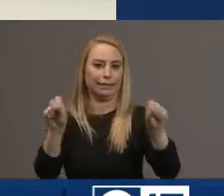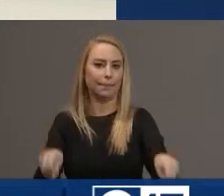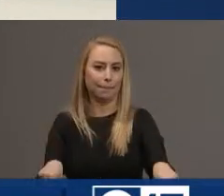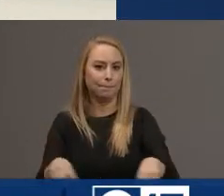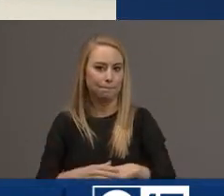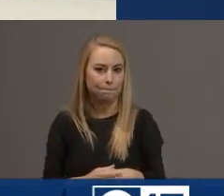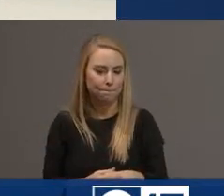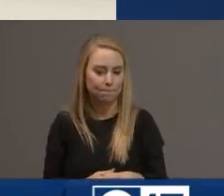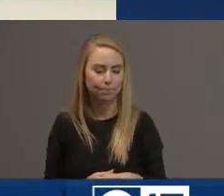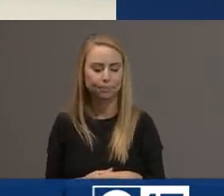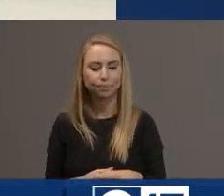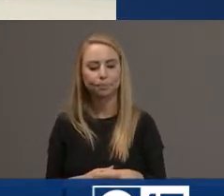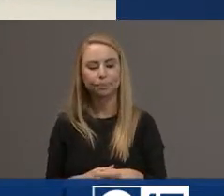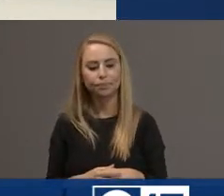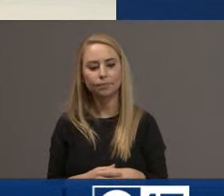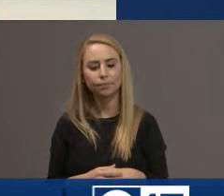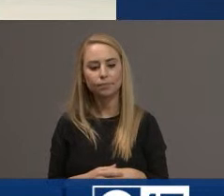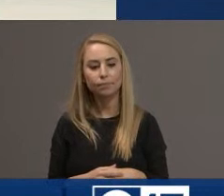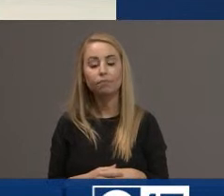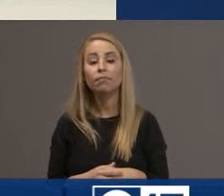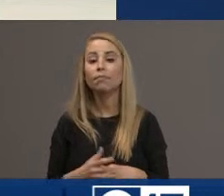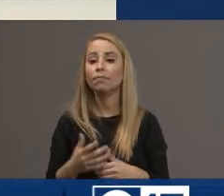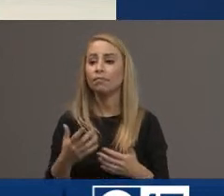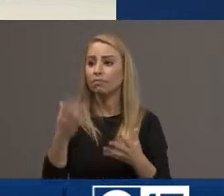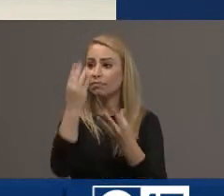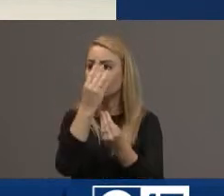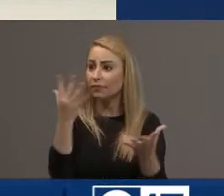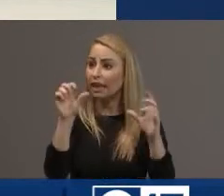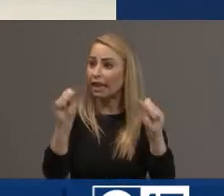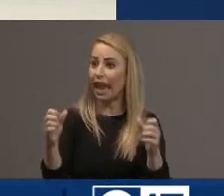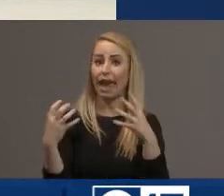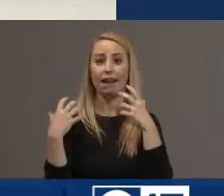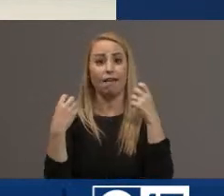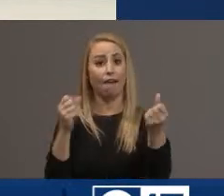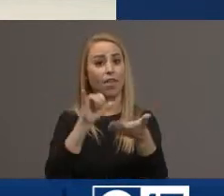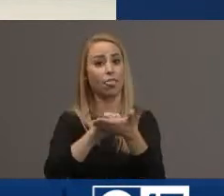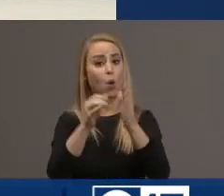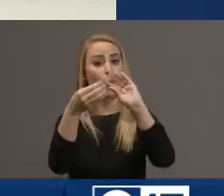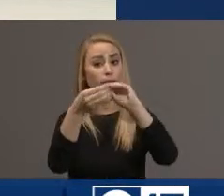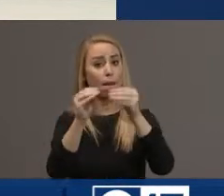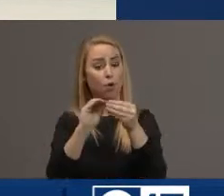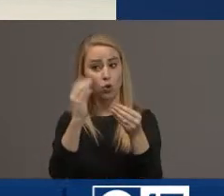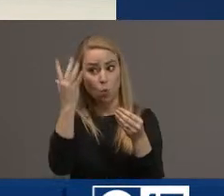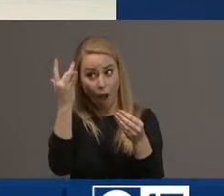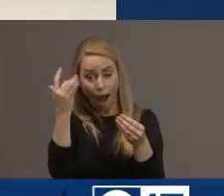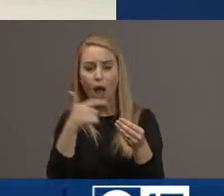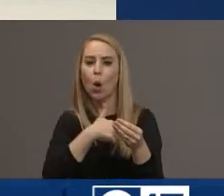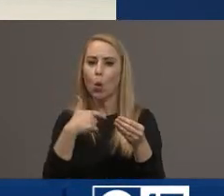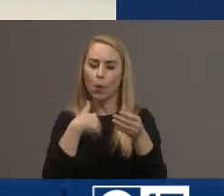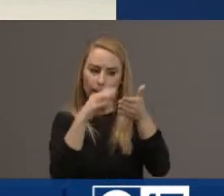I would say to Arizonans that they can be confident is we report those numbers